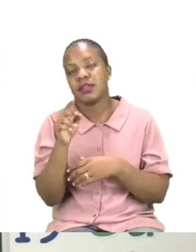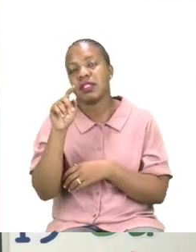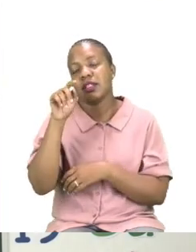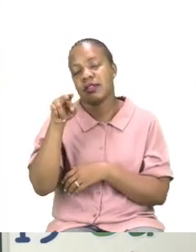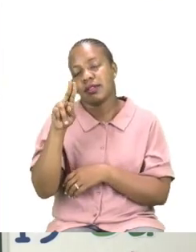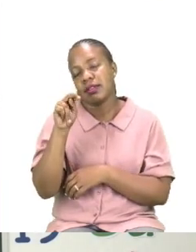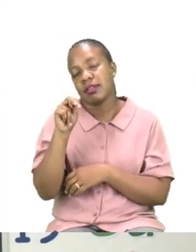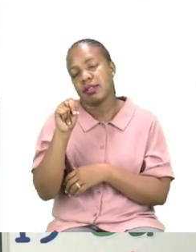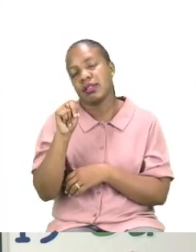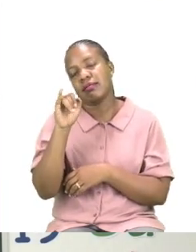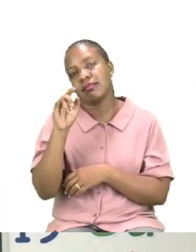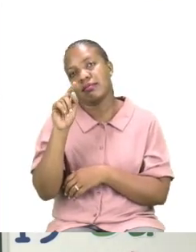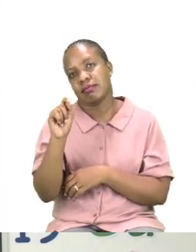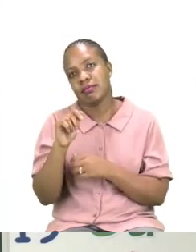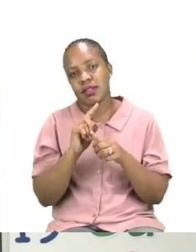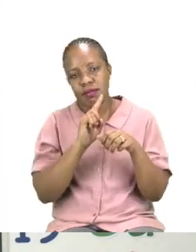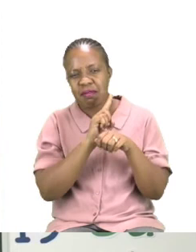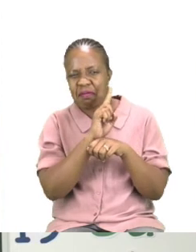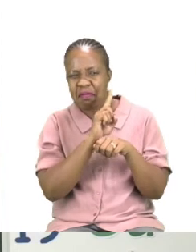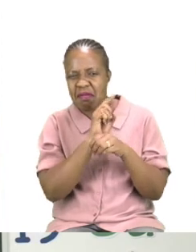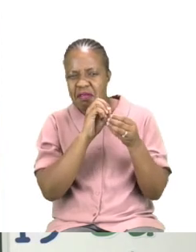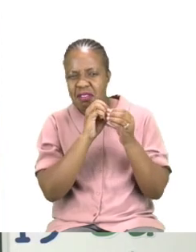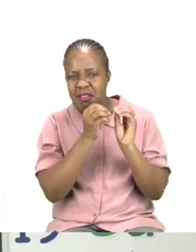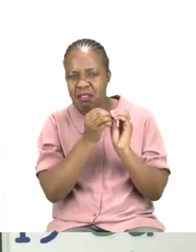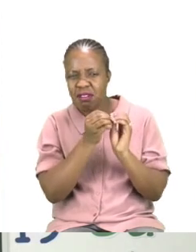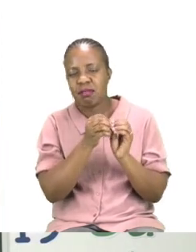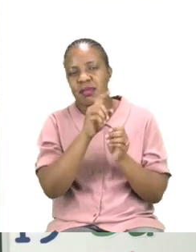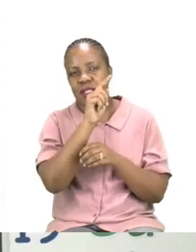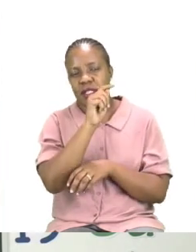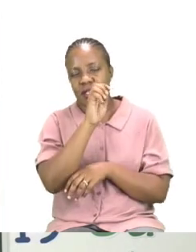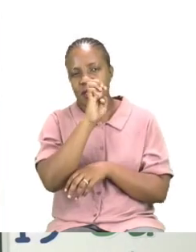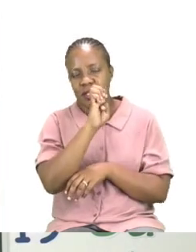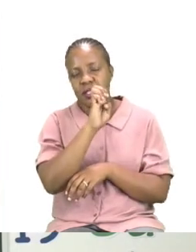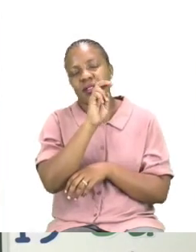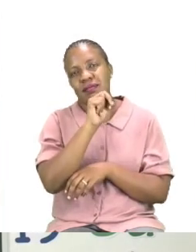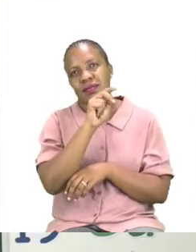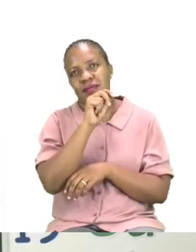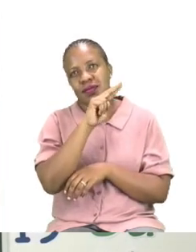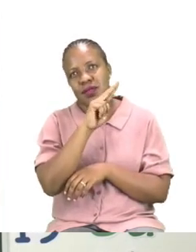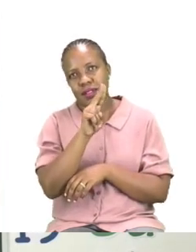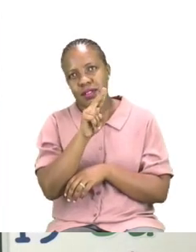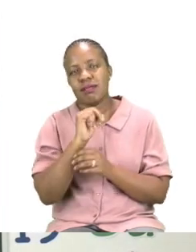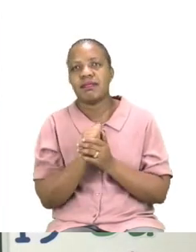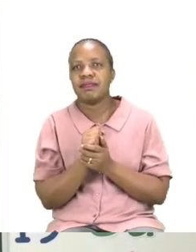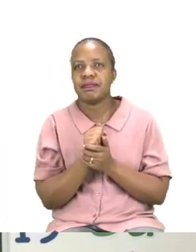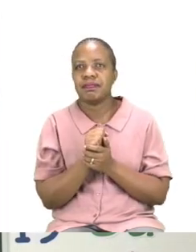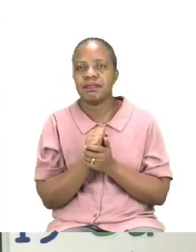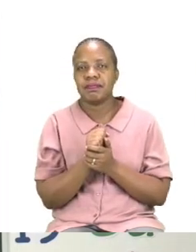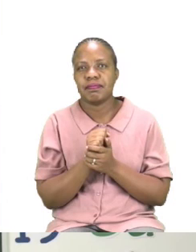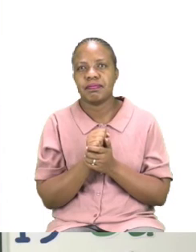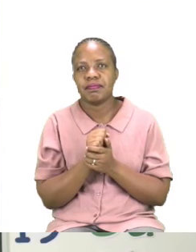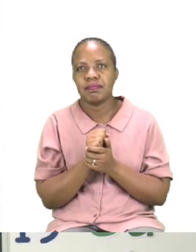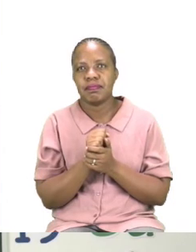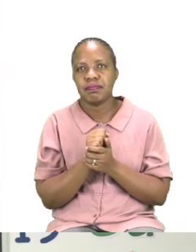one is a 10. And the next one is a 10 as well.